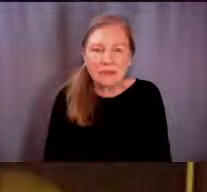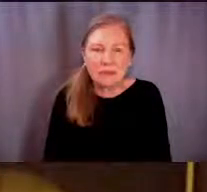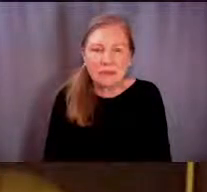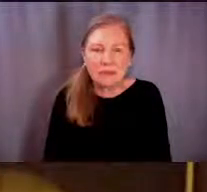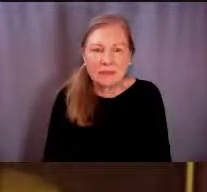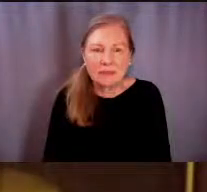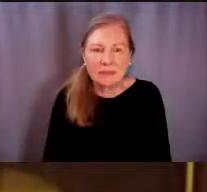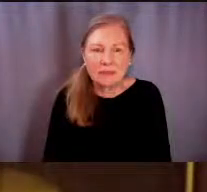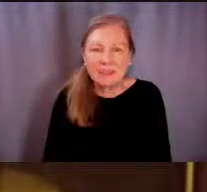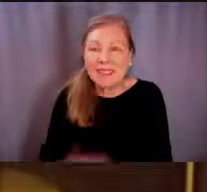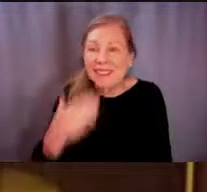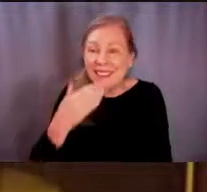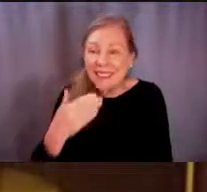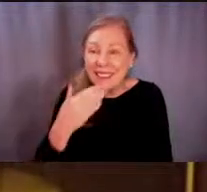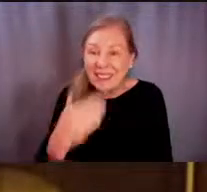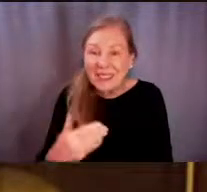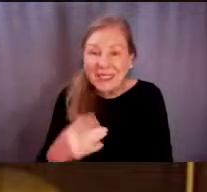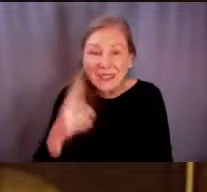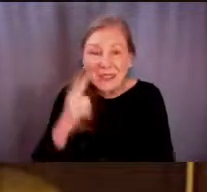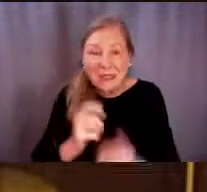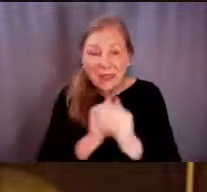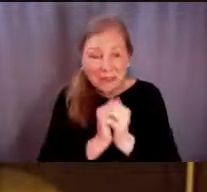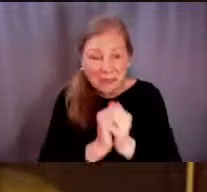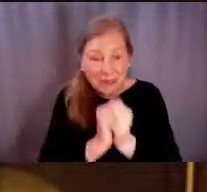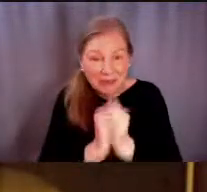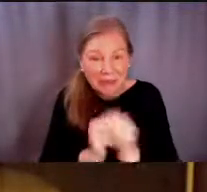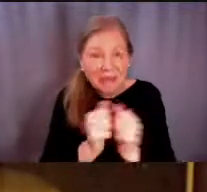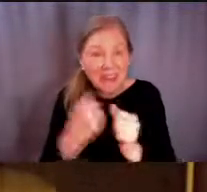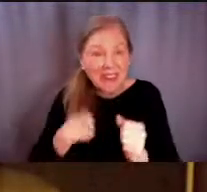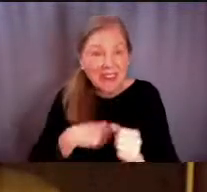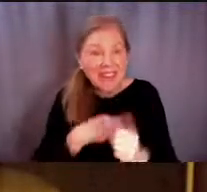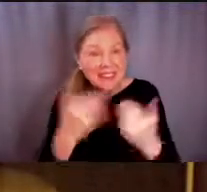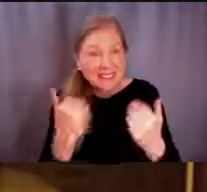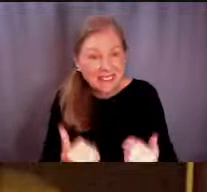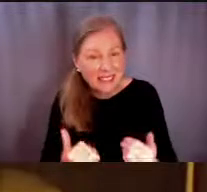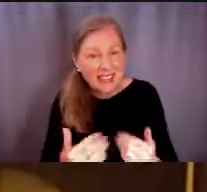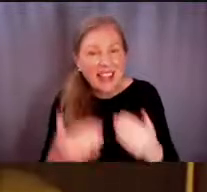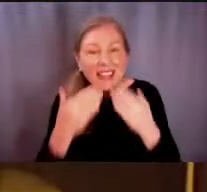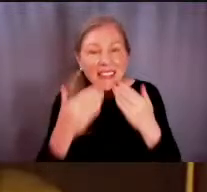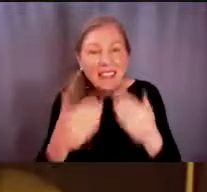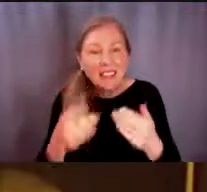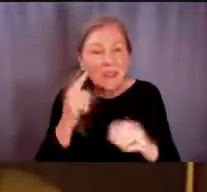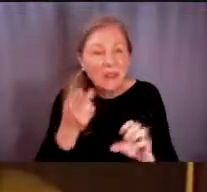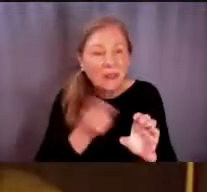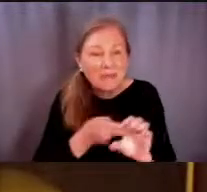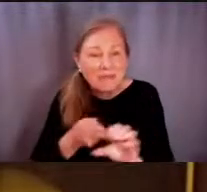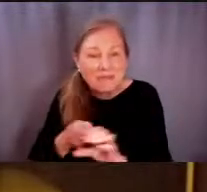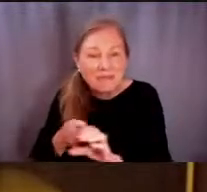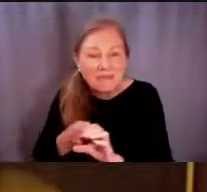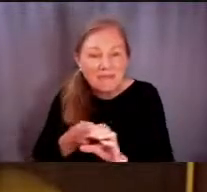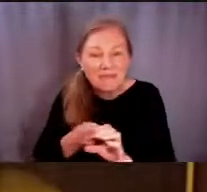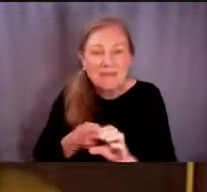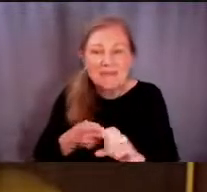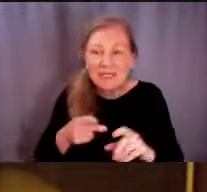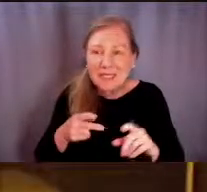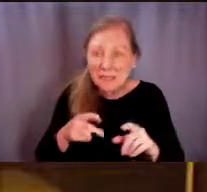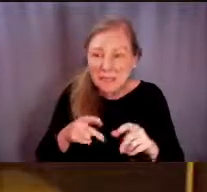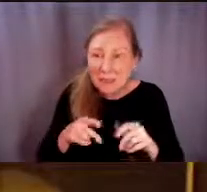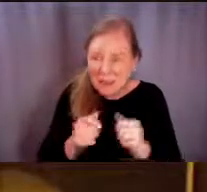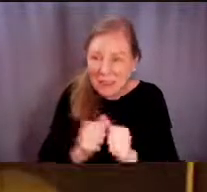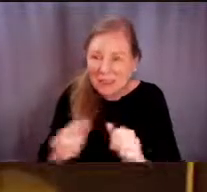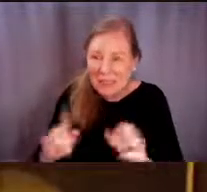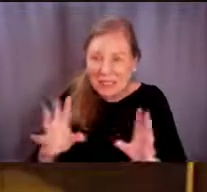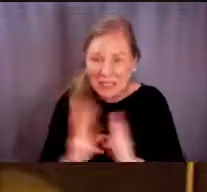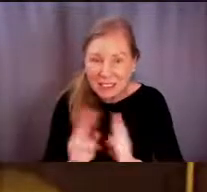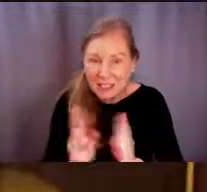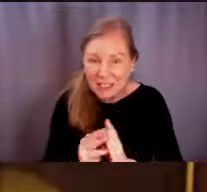Thank you guys for worshiping with us today. Thank you for participating in the service, whether you were in the